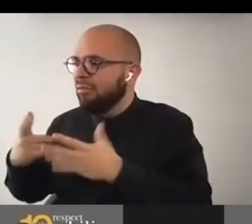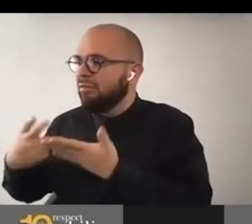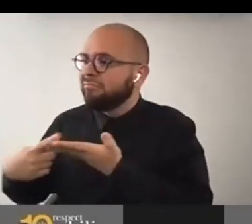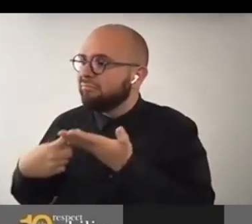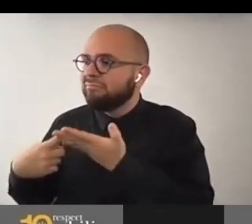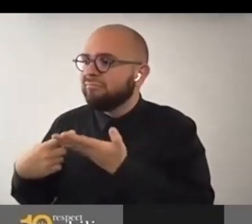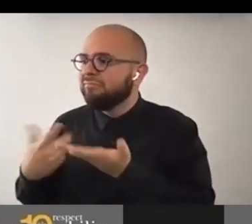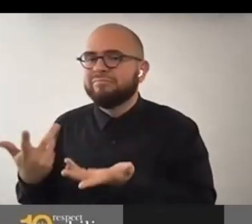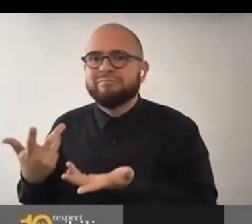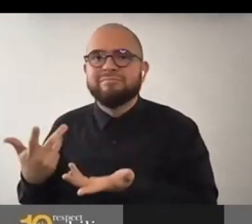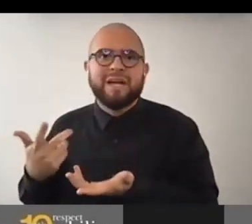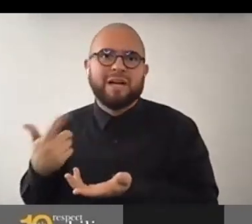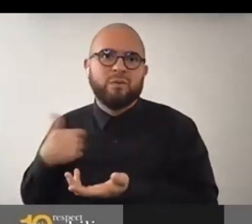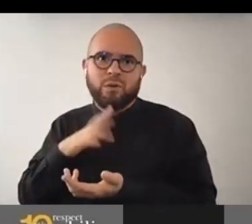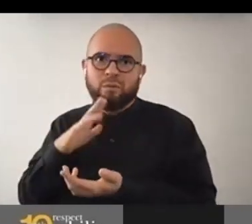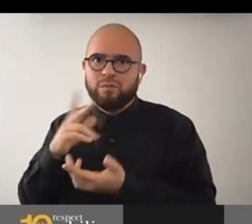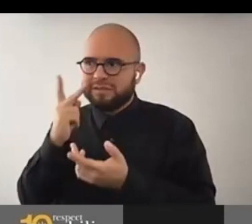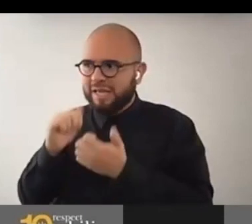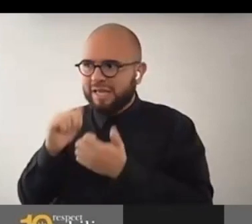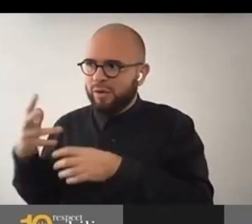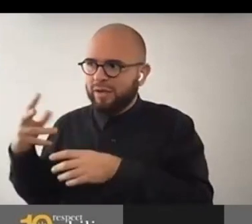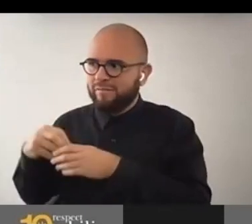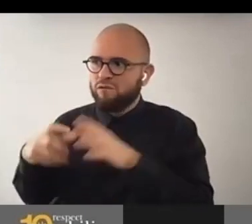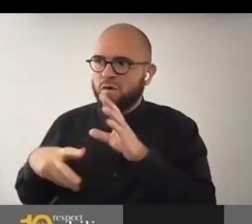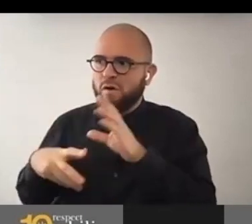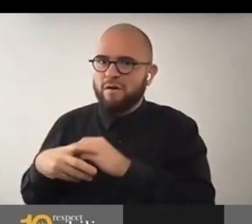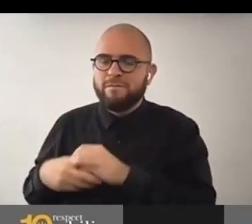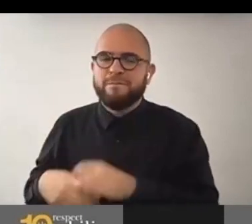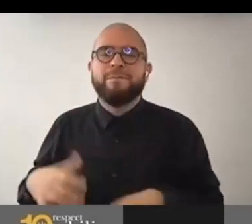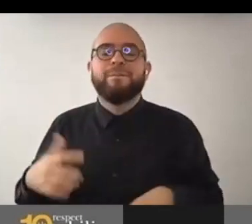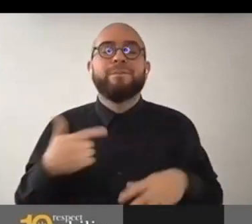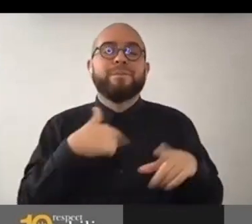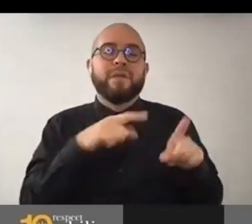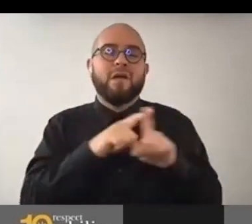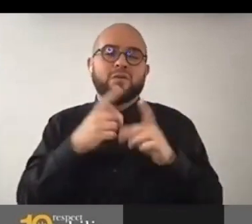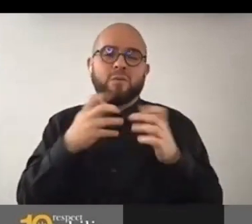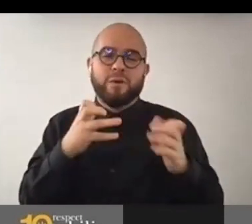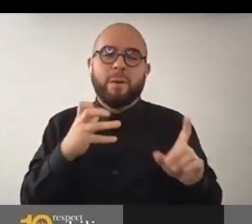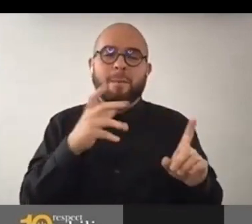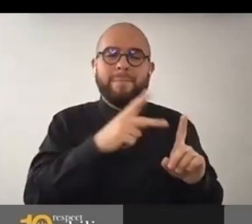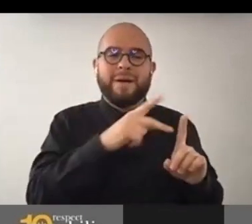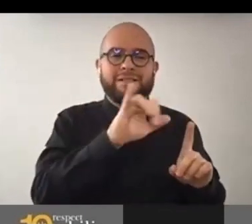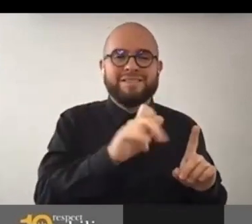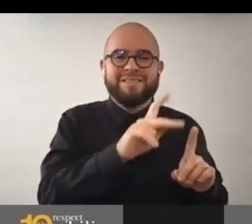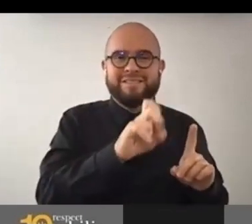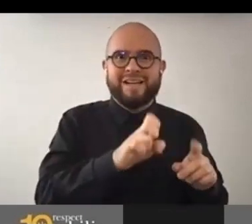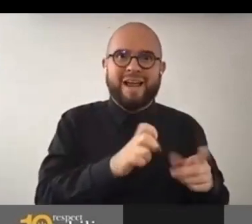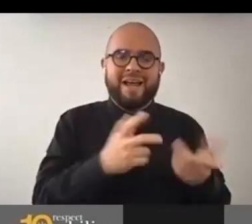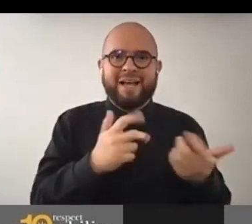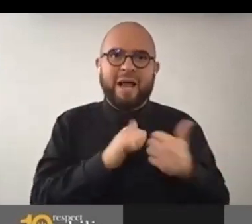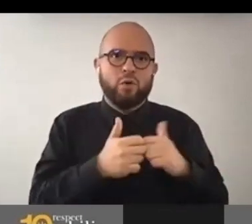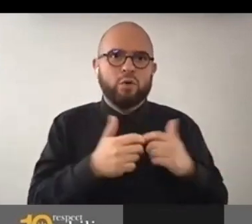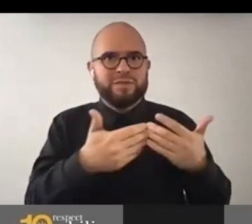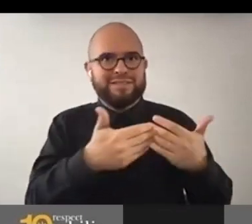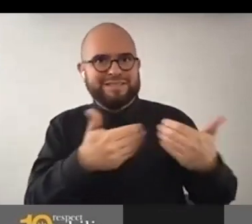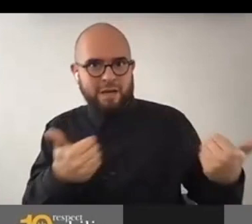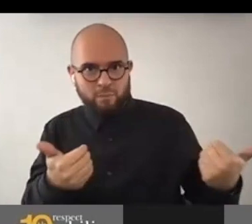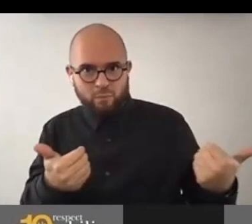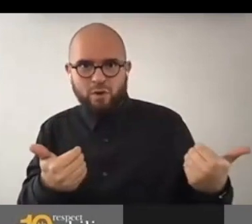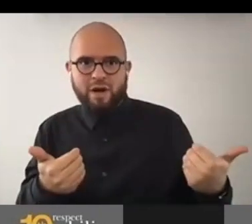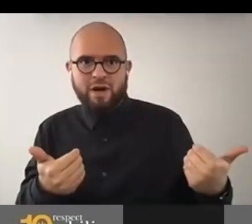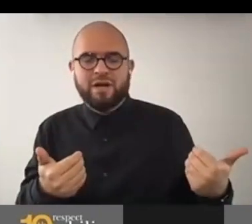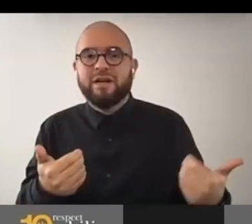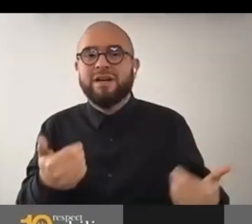back to what Jake said about separating things. I know a lot of people need that boundary, but for me, I thrive on this stuff.